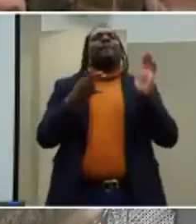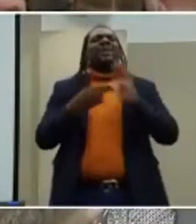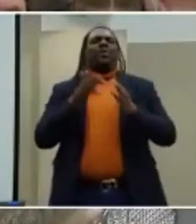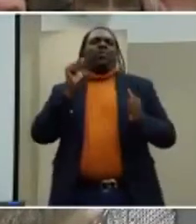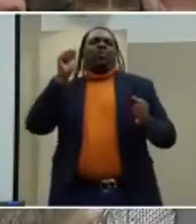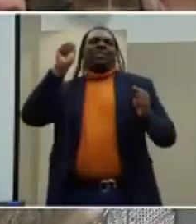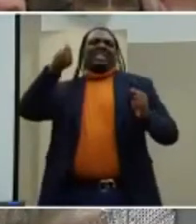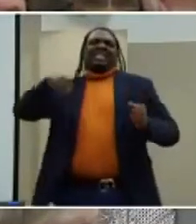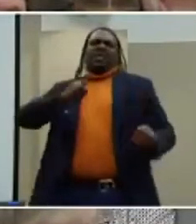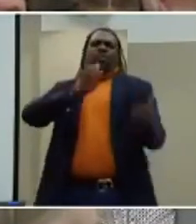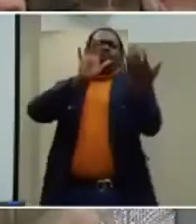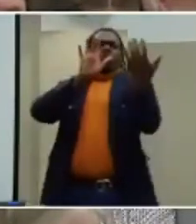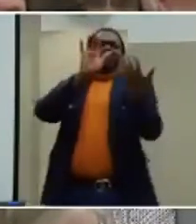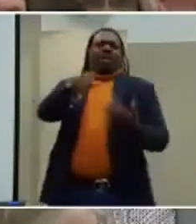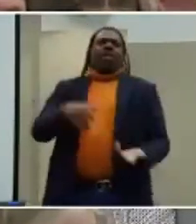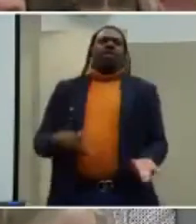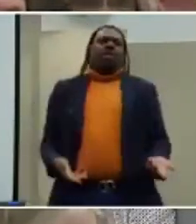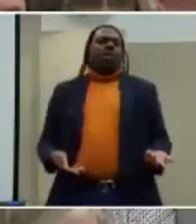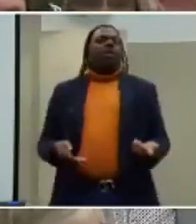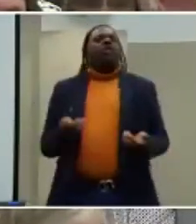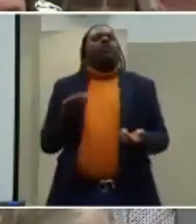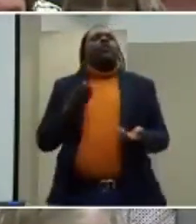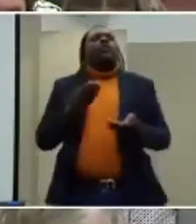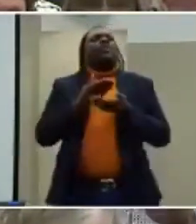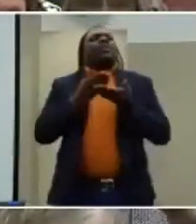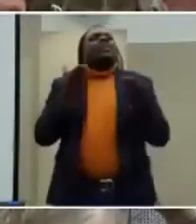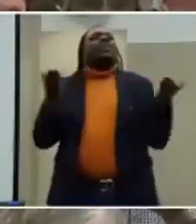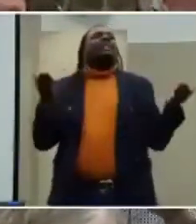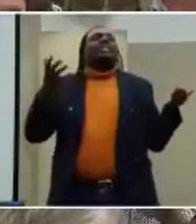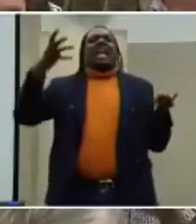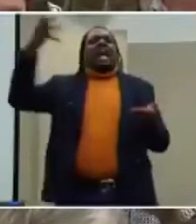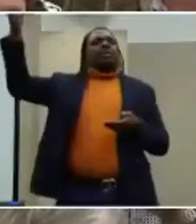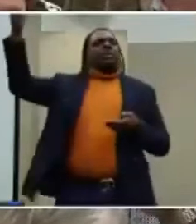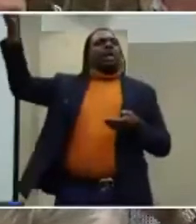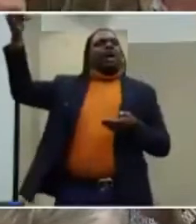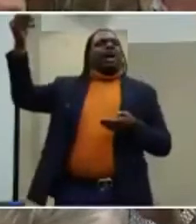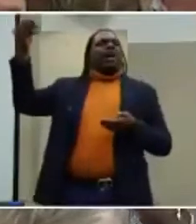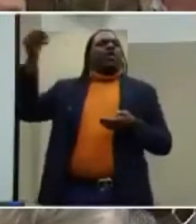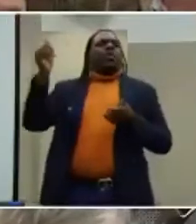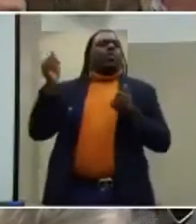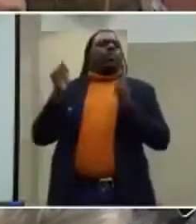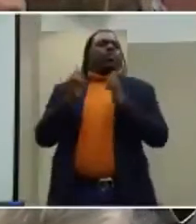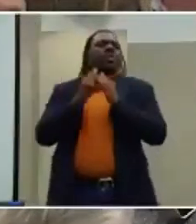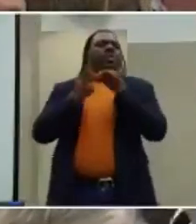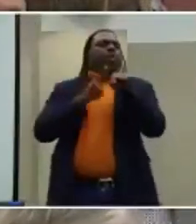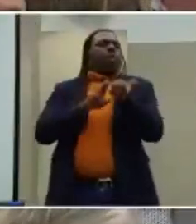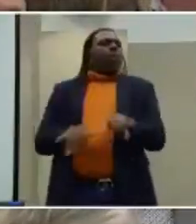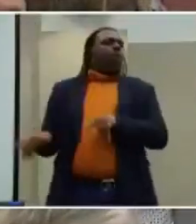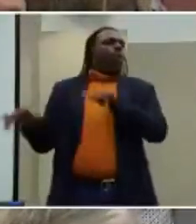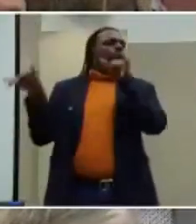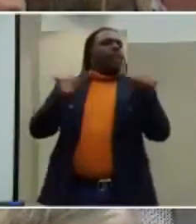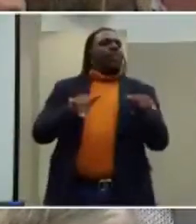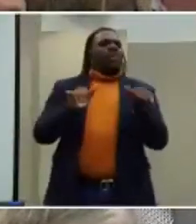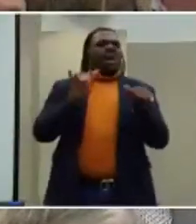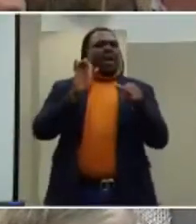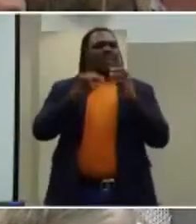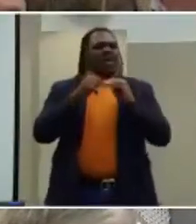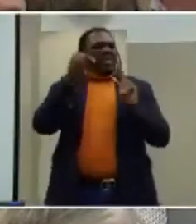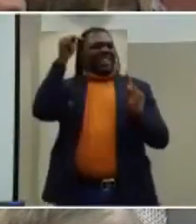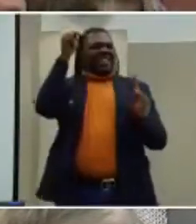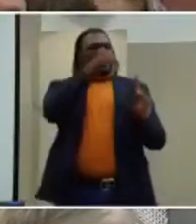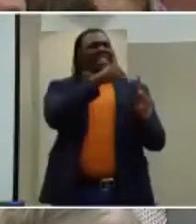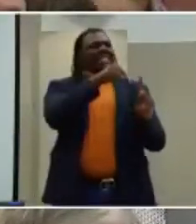too. And then there's a couple of things that are like outside of these kind of norms of what this hearing is about, and that